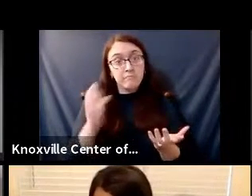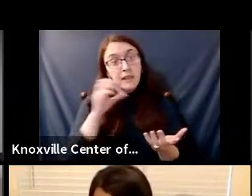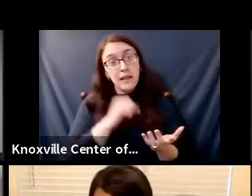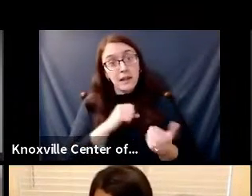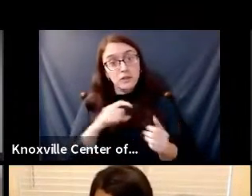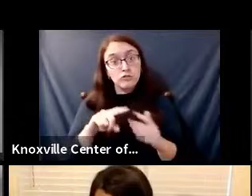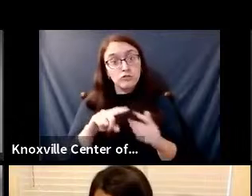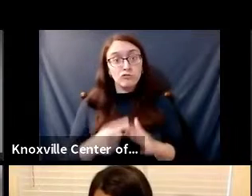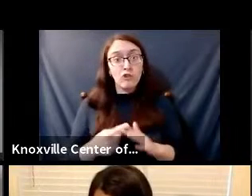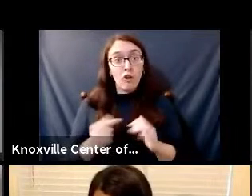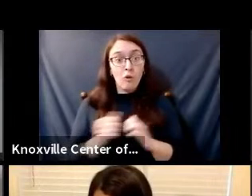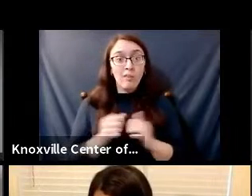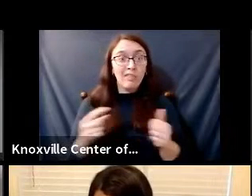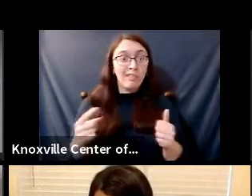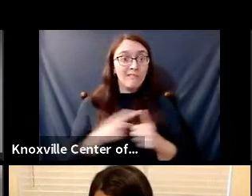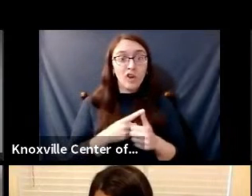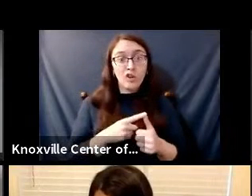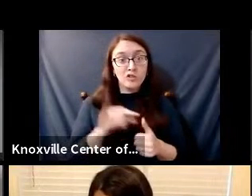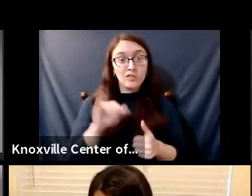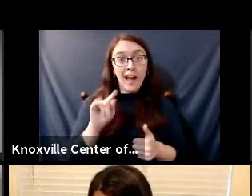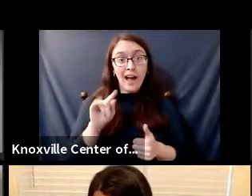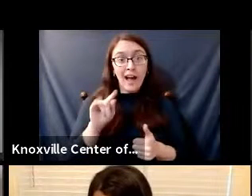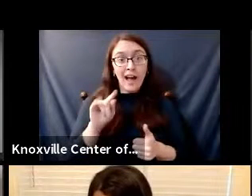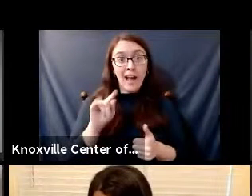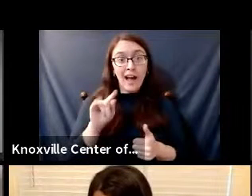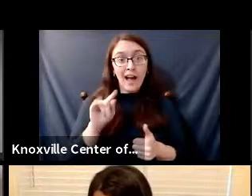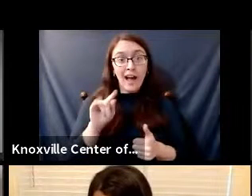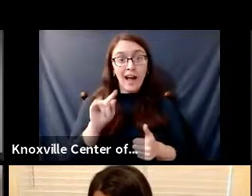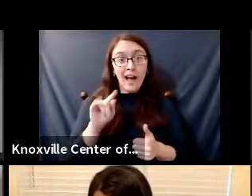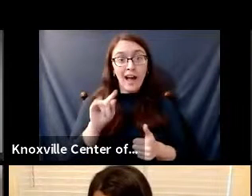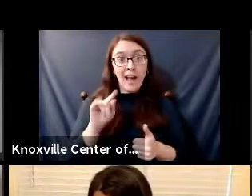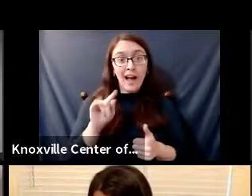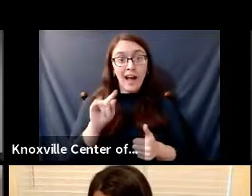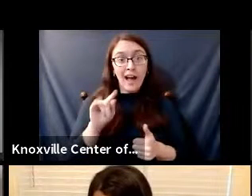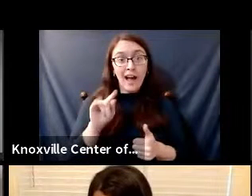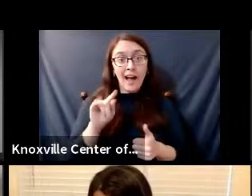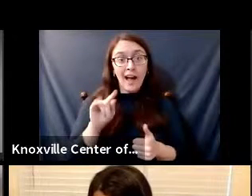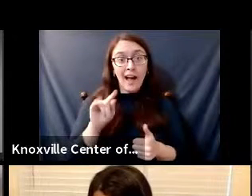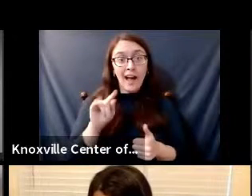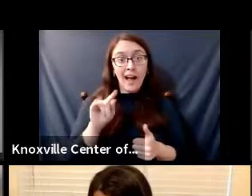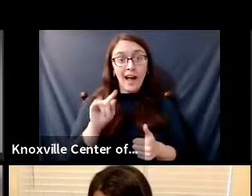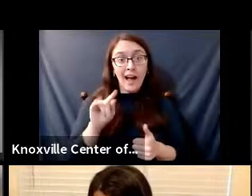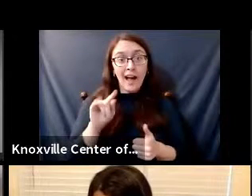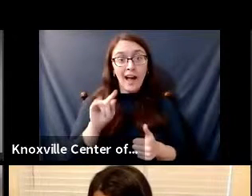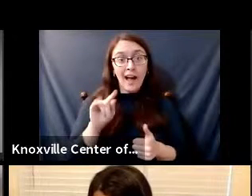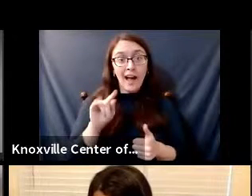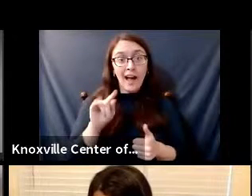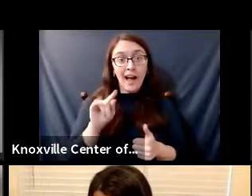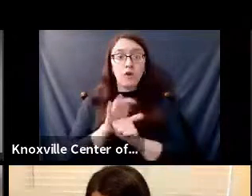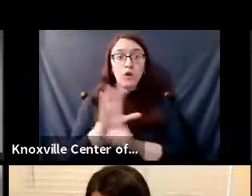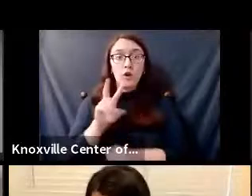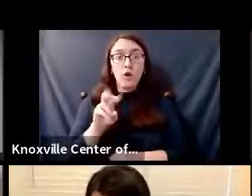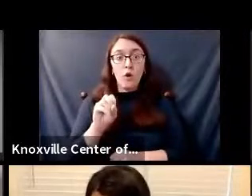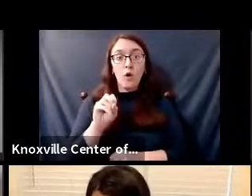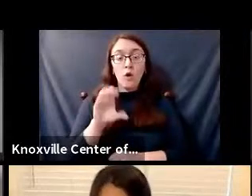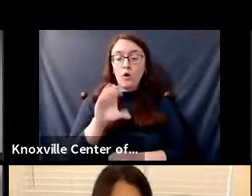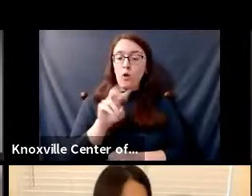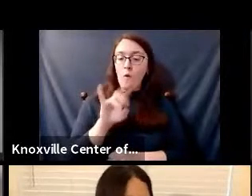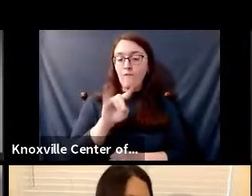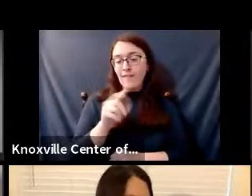the first item labeled 2020-A, which is the COVID-19 risk reduction